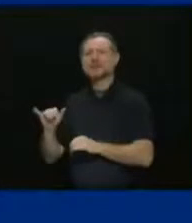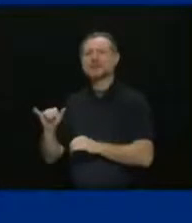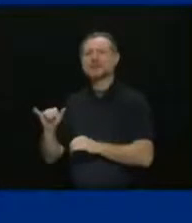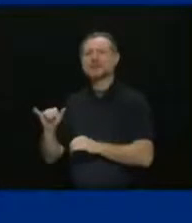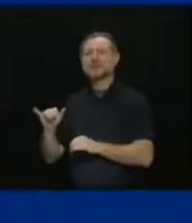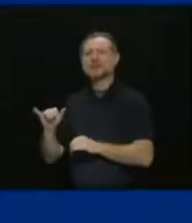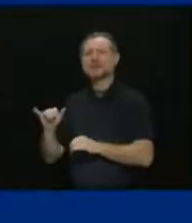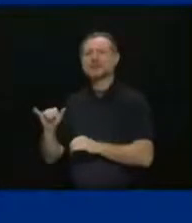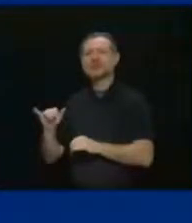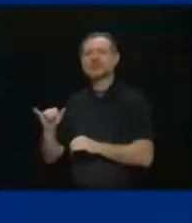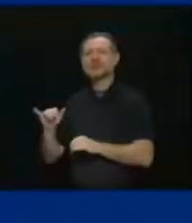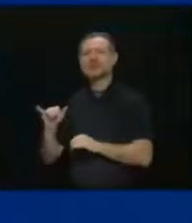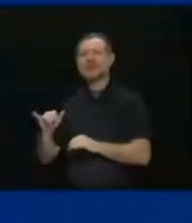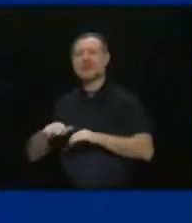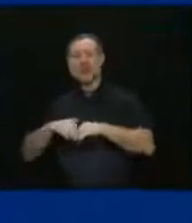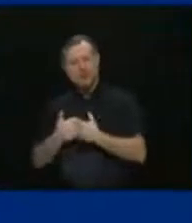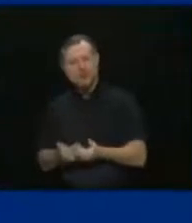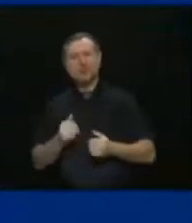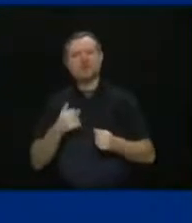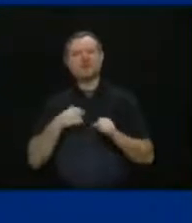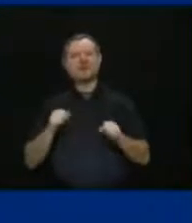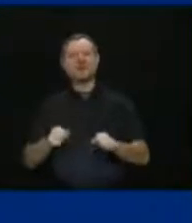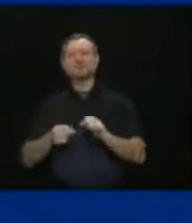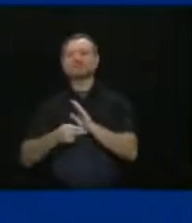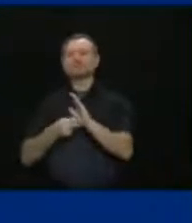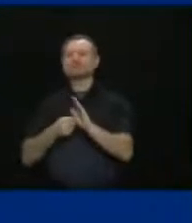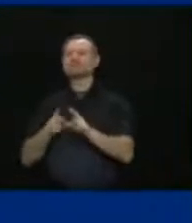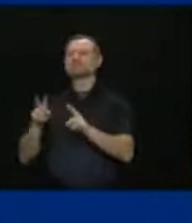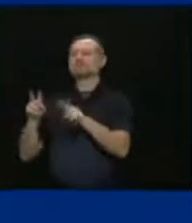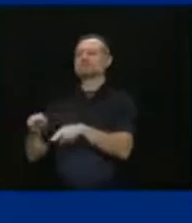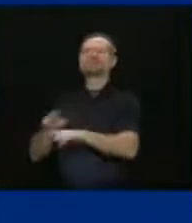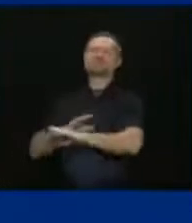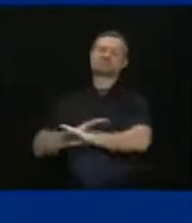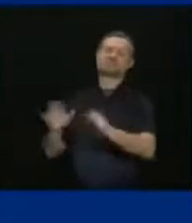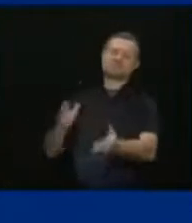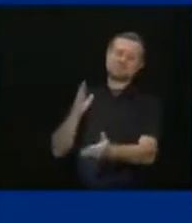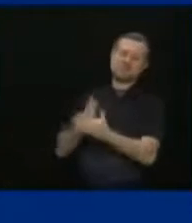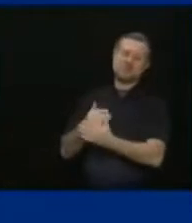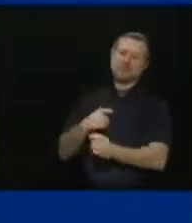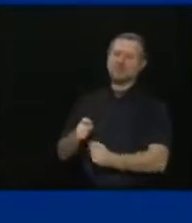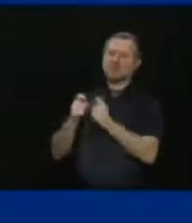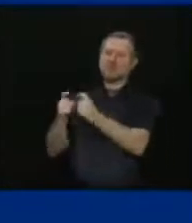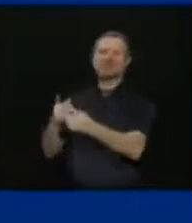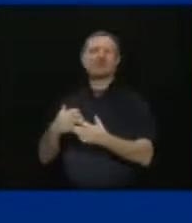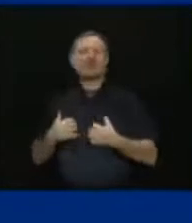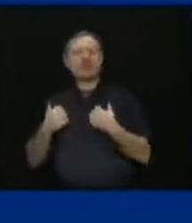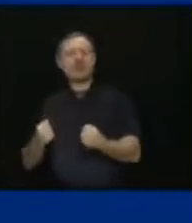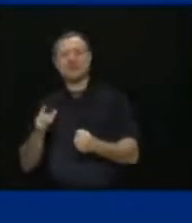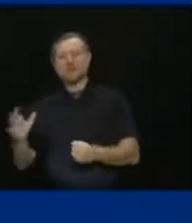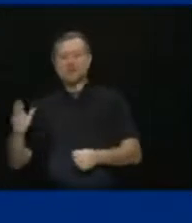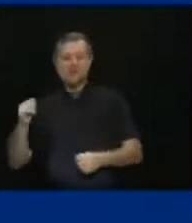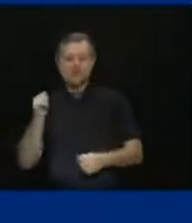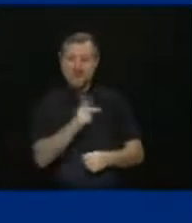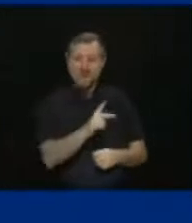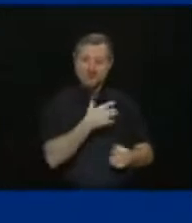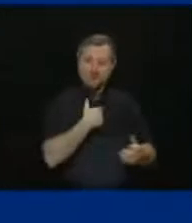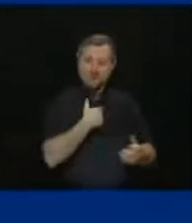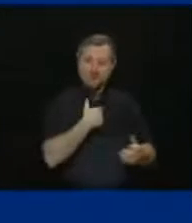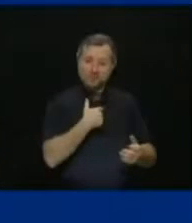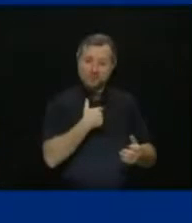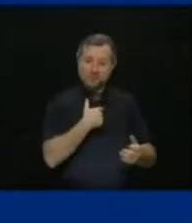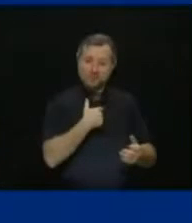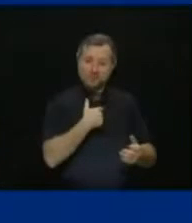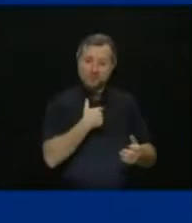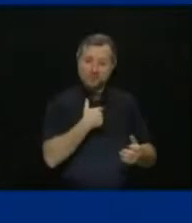is embarrassing. And we're going to help you heal because we want you back in society. I want fewer people in prisons. I don't